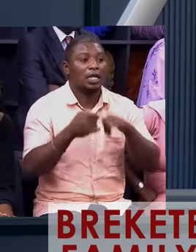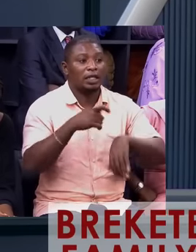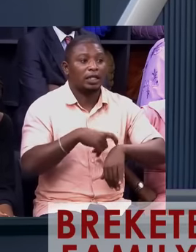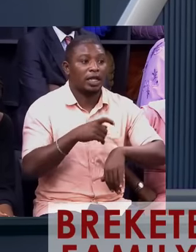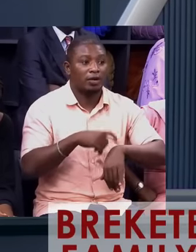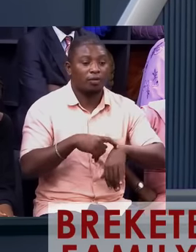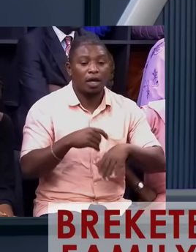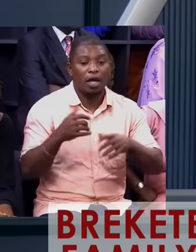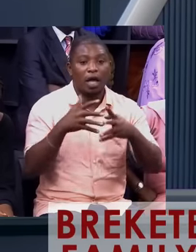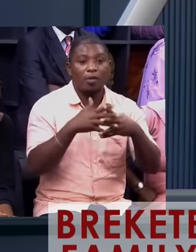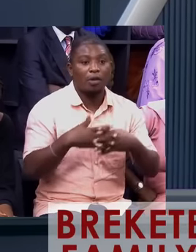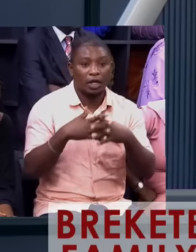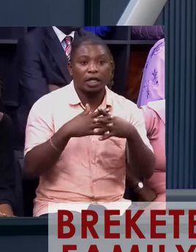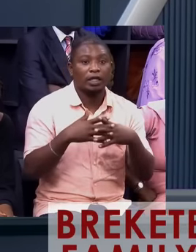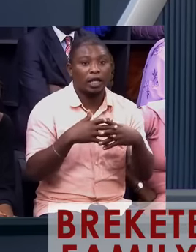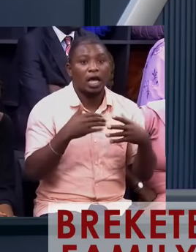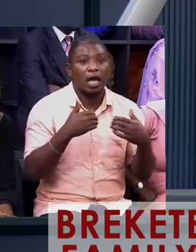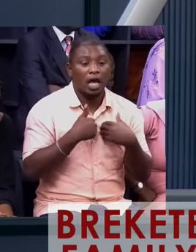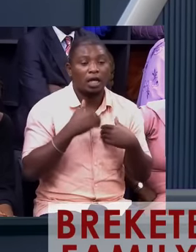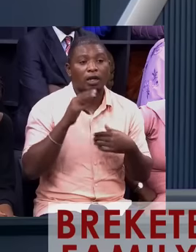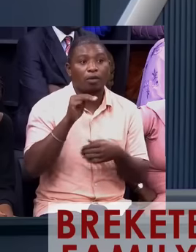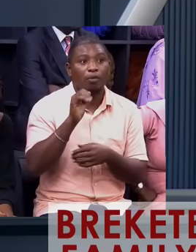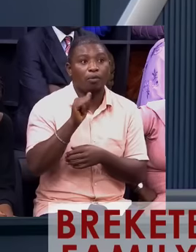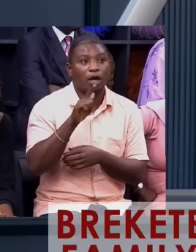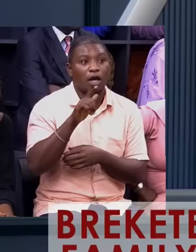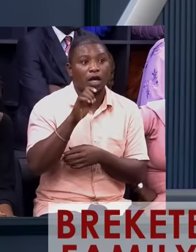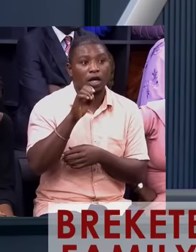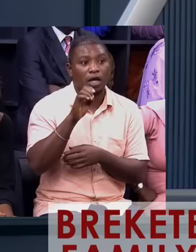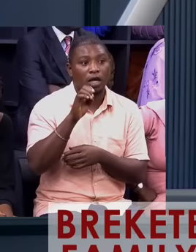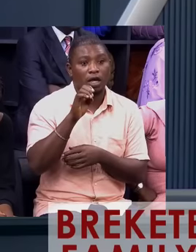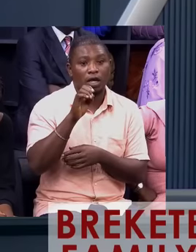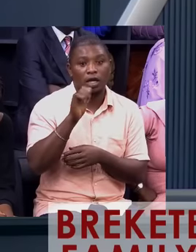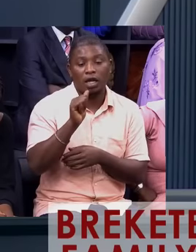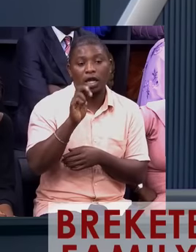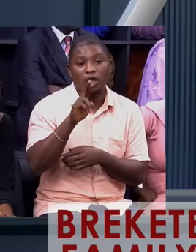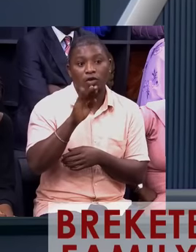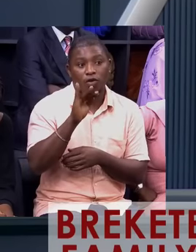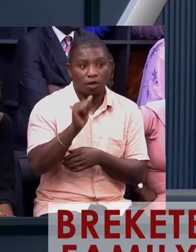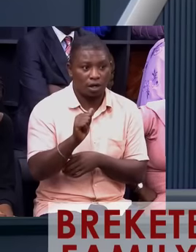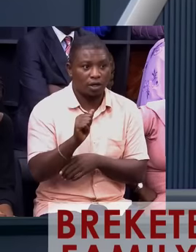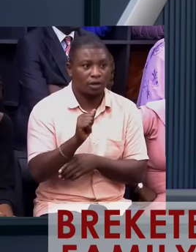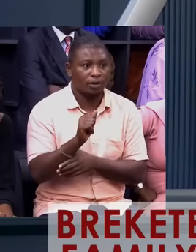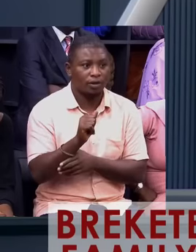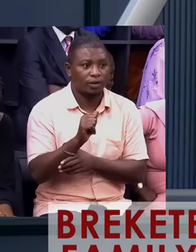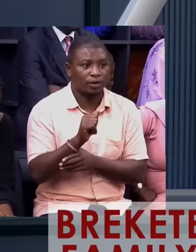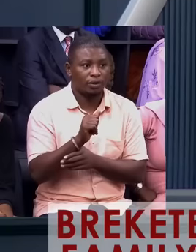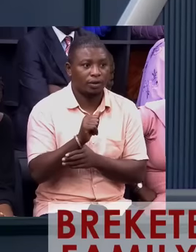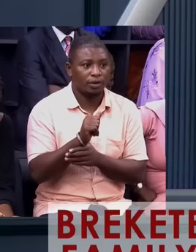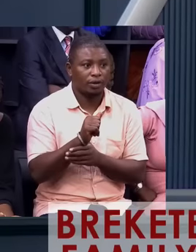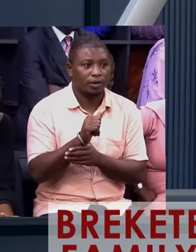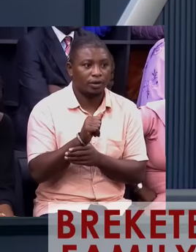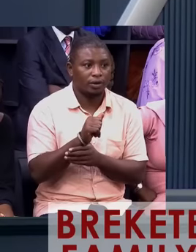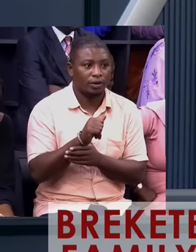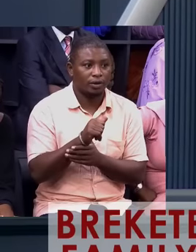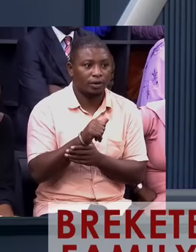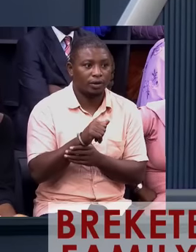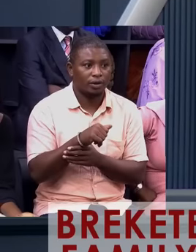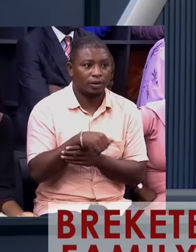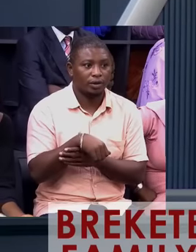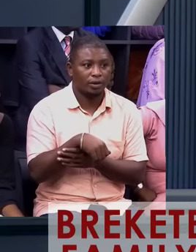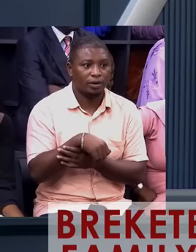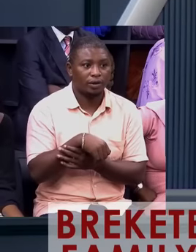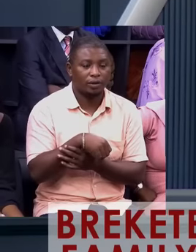they they fight malaria in Nigeria is that the way they eradicated malaria in America it's not quite long America eradicated